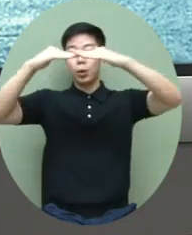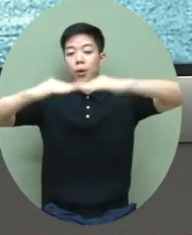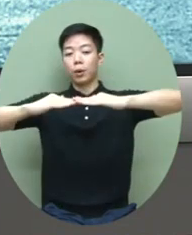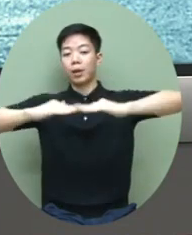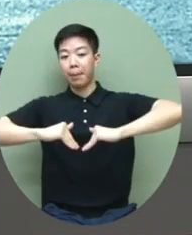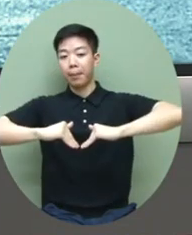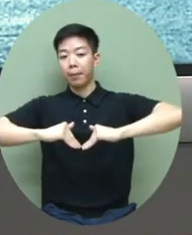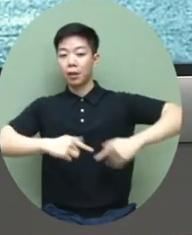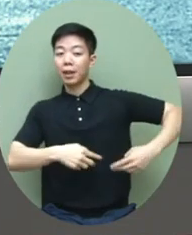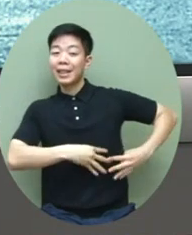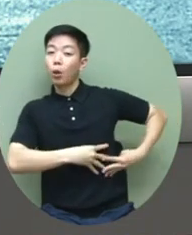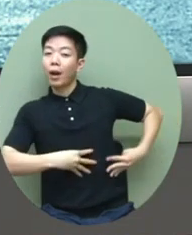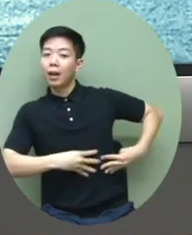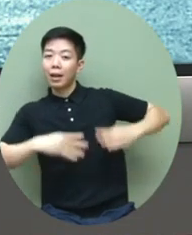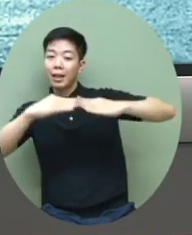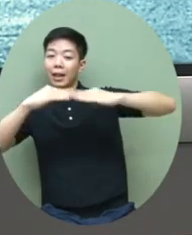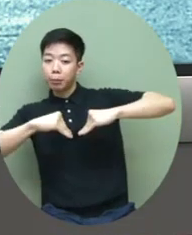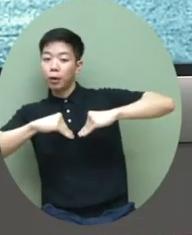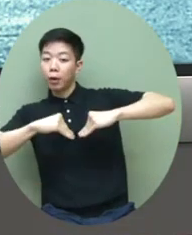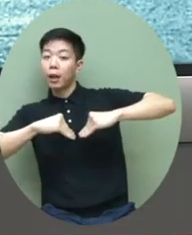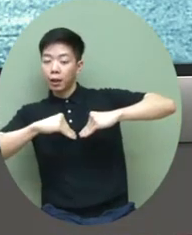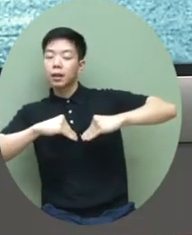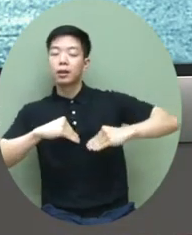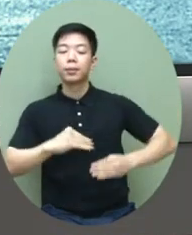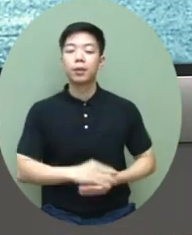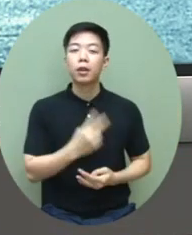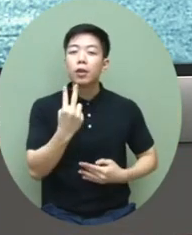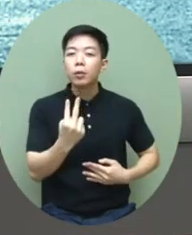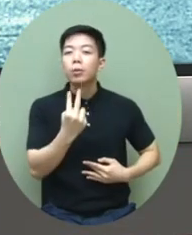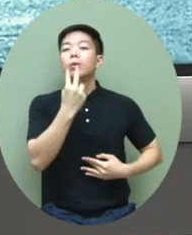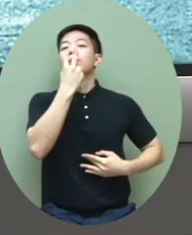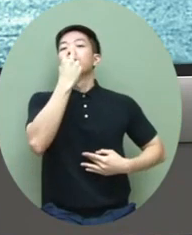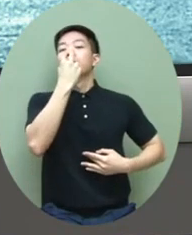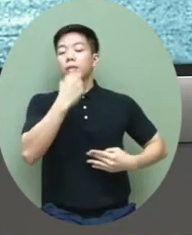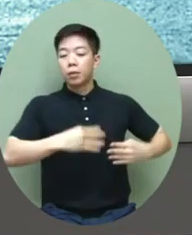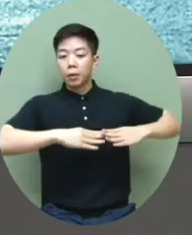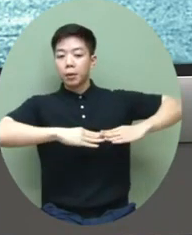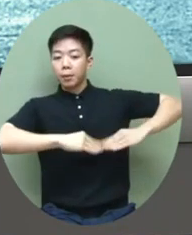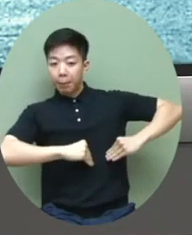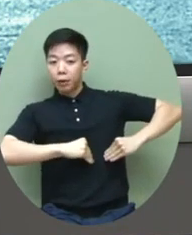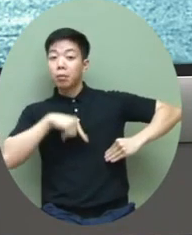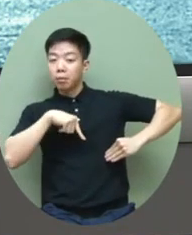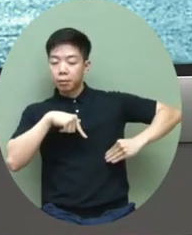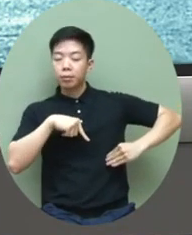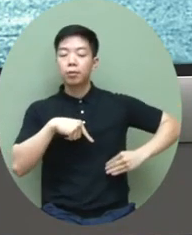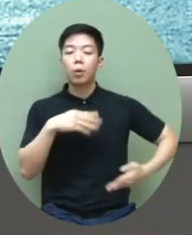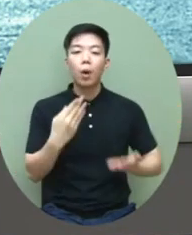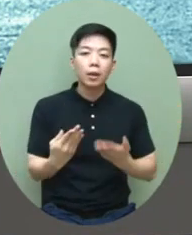some what we call strident is some high pitched sound during the breathing. Please bring the